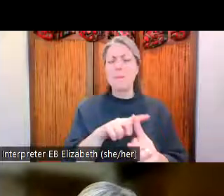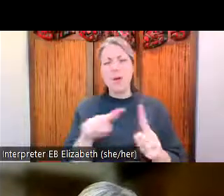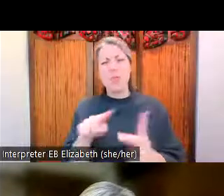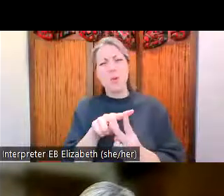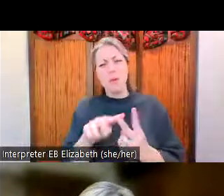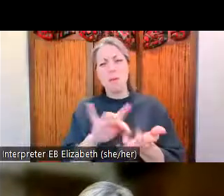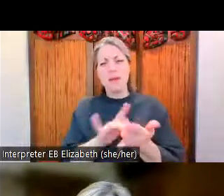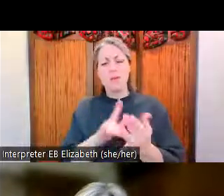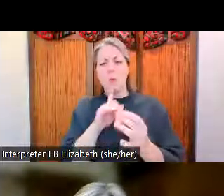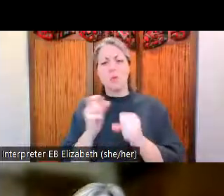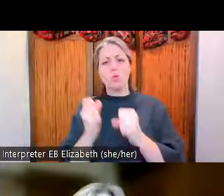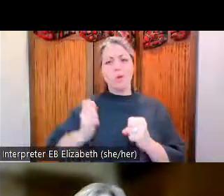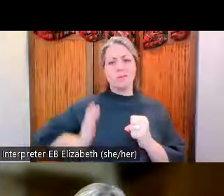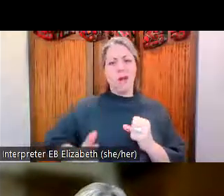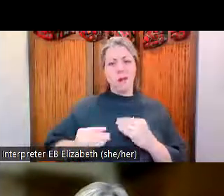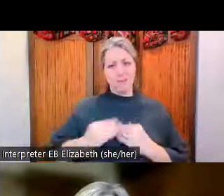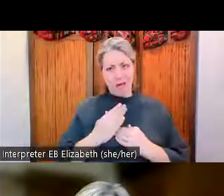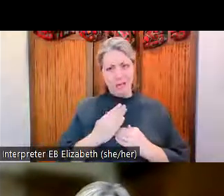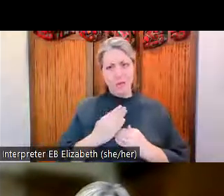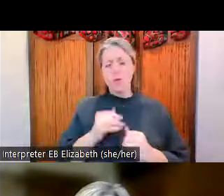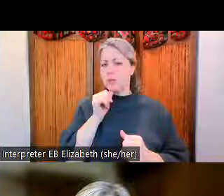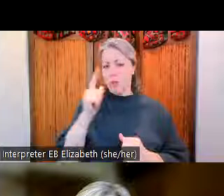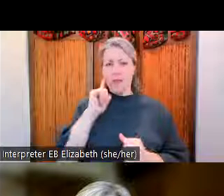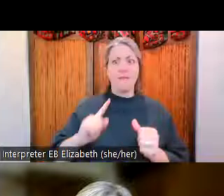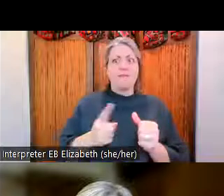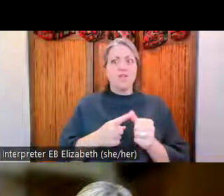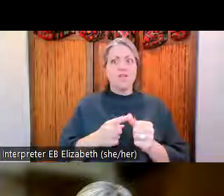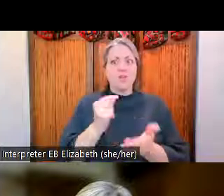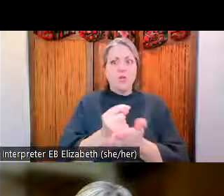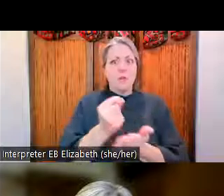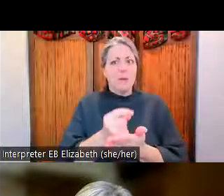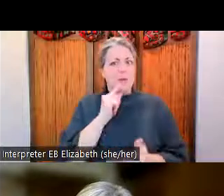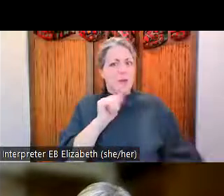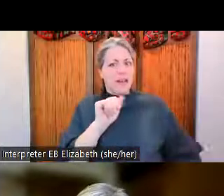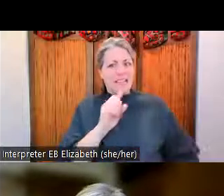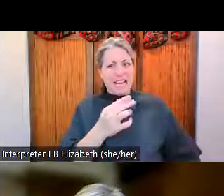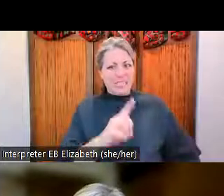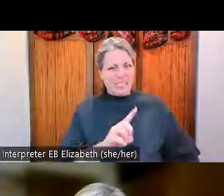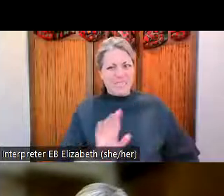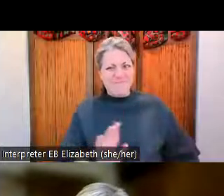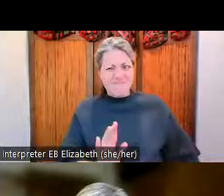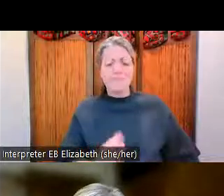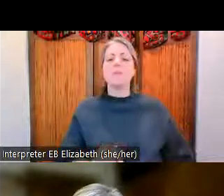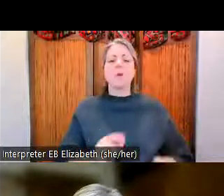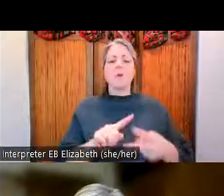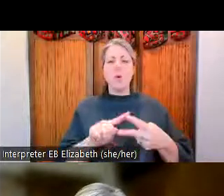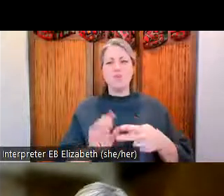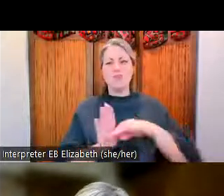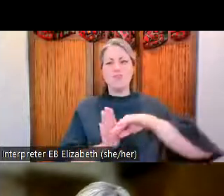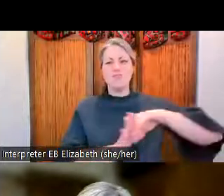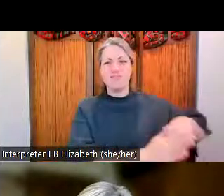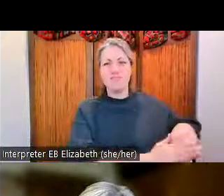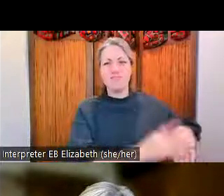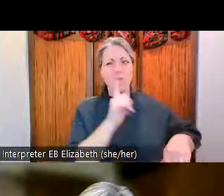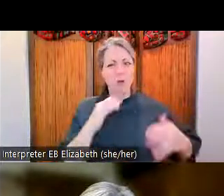and not something we usually think of as a primary treatment for ADHD symptoms. So I'm going to just kind of take those ones off the